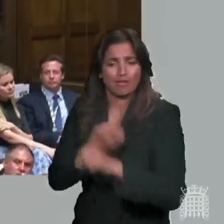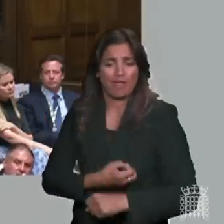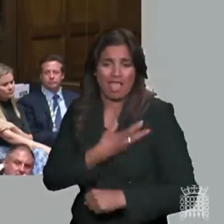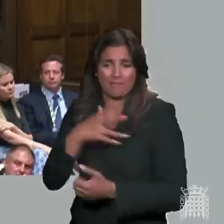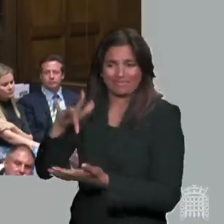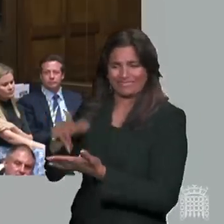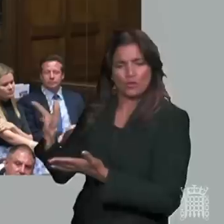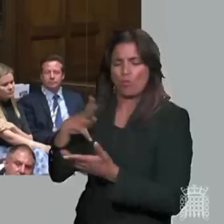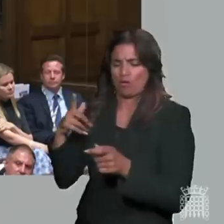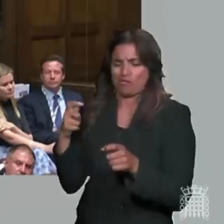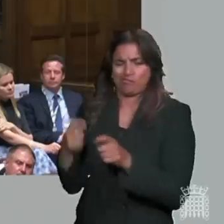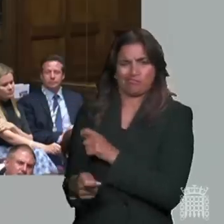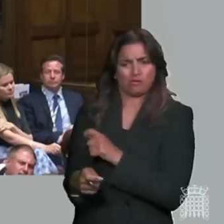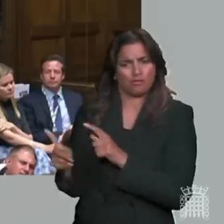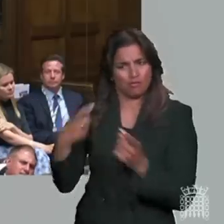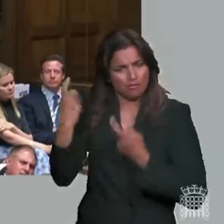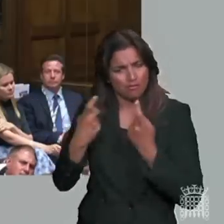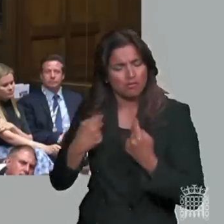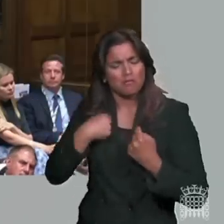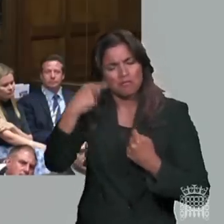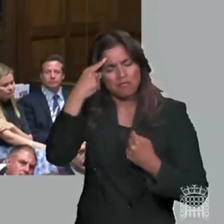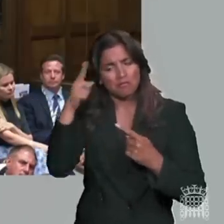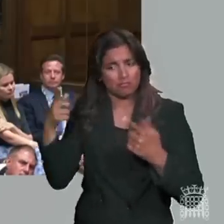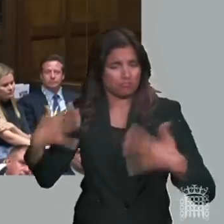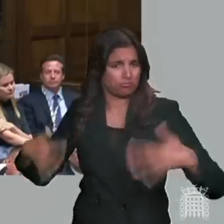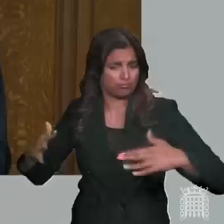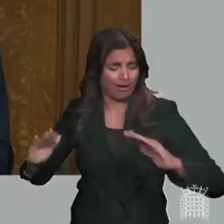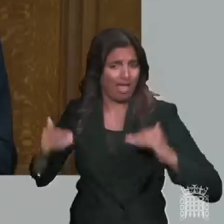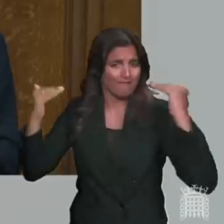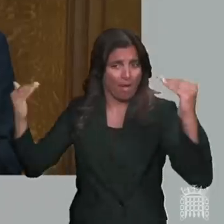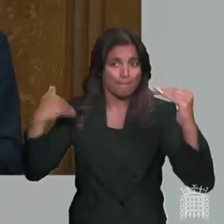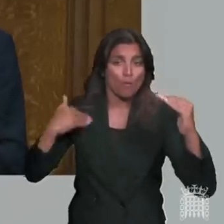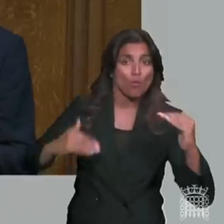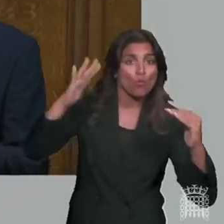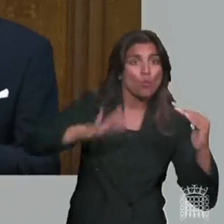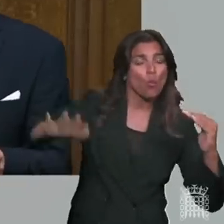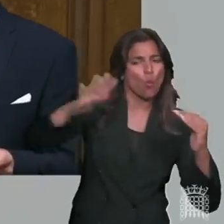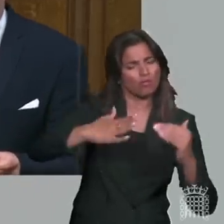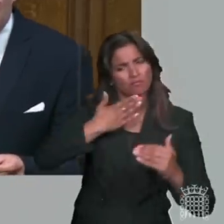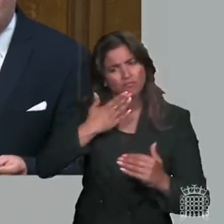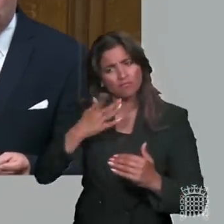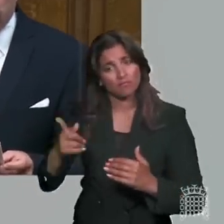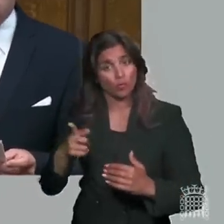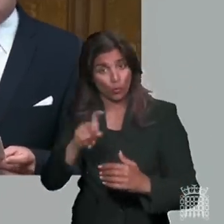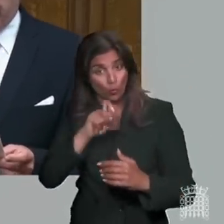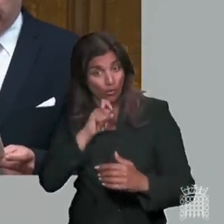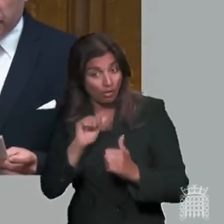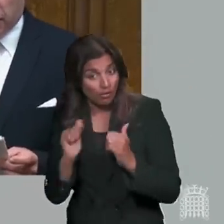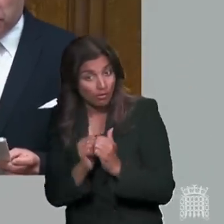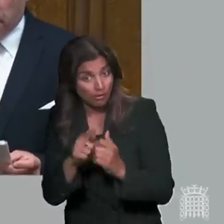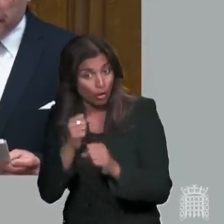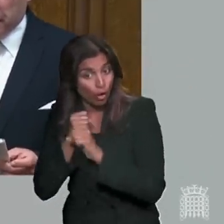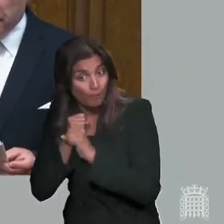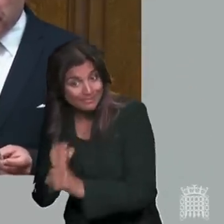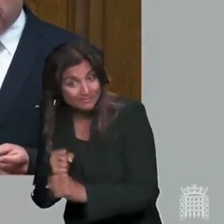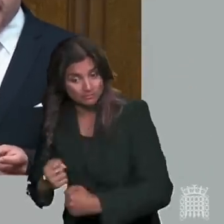huge Western Growth Corridor housing development. This is truly levelling up for areas of the north in action. will my right honourable friend affirm his commitment to my Lincoln